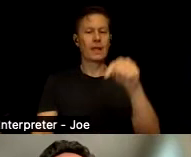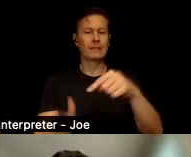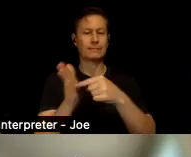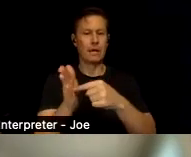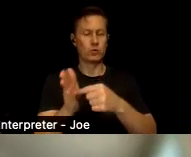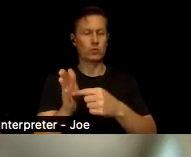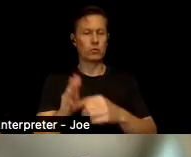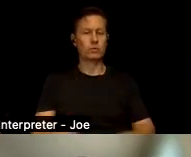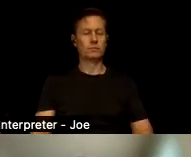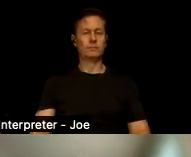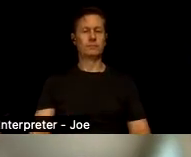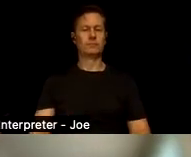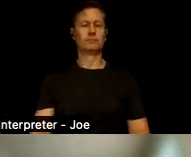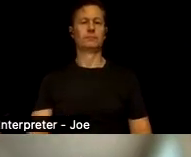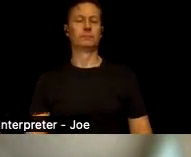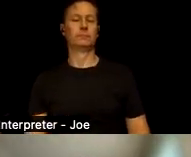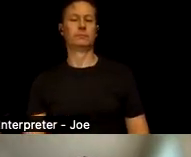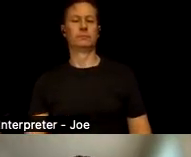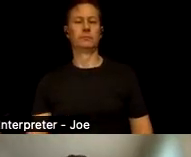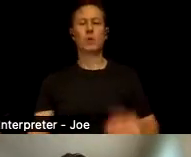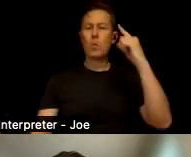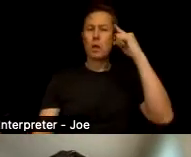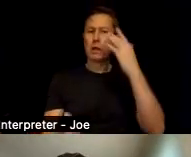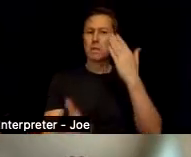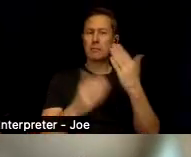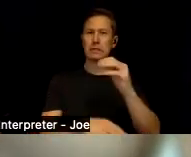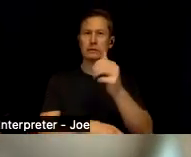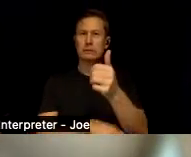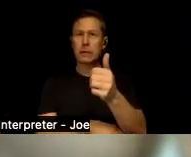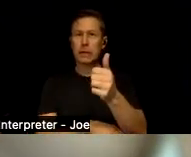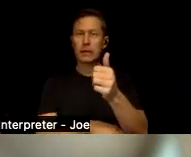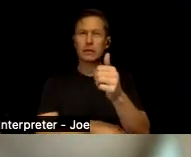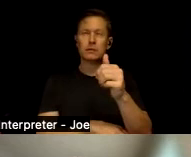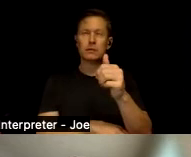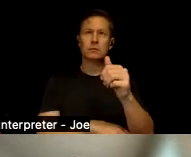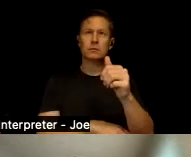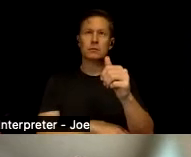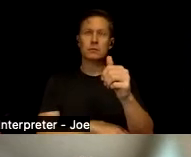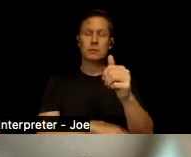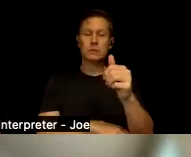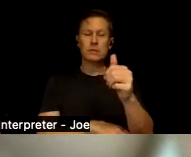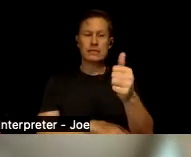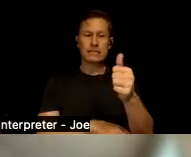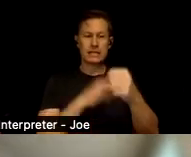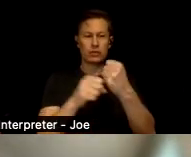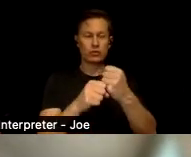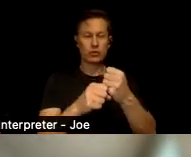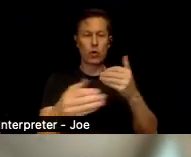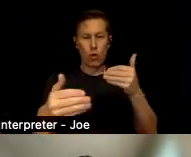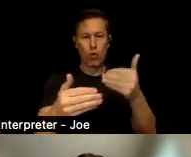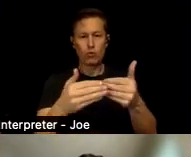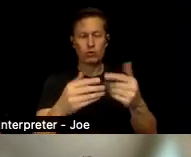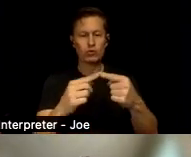think, and Stein et al. Said that it was something like 10, 20 years, a decade or two closer to failure.